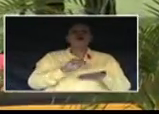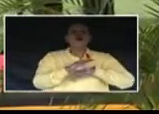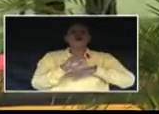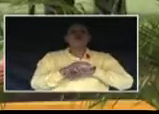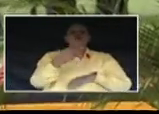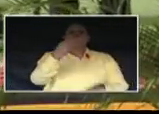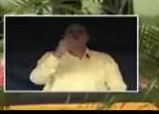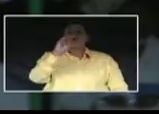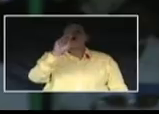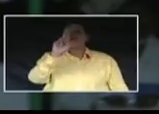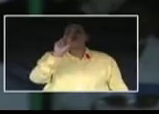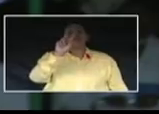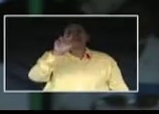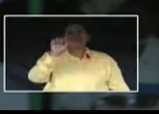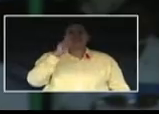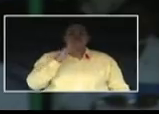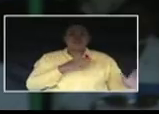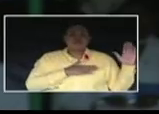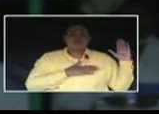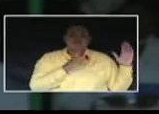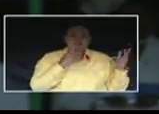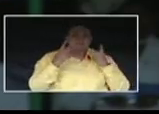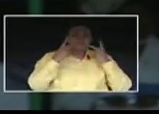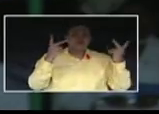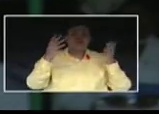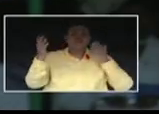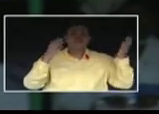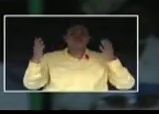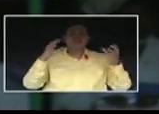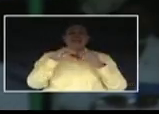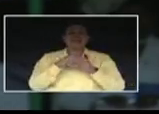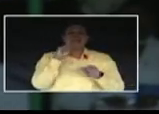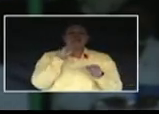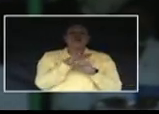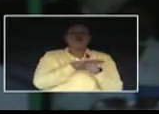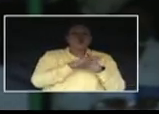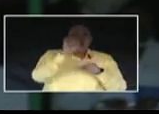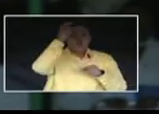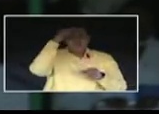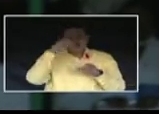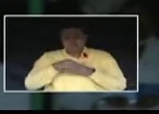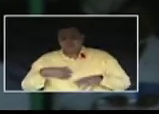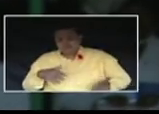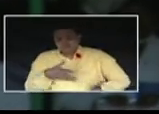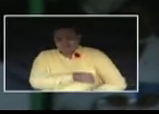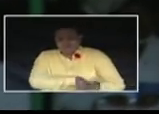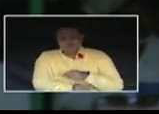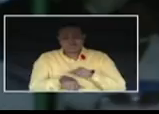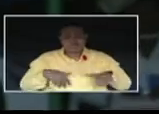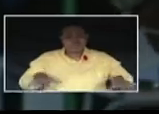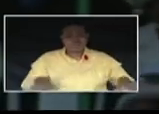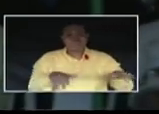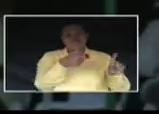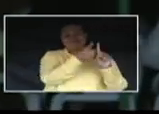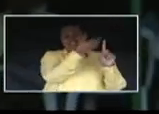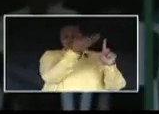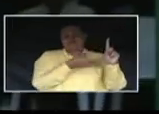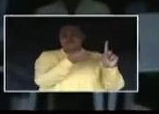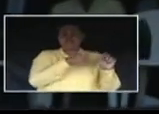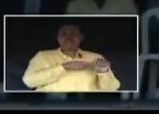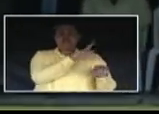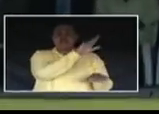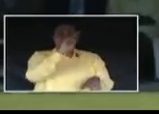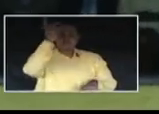Homer Davis, for dedicated public service in the field of local government. Councillor Homer Davis began